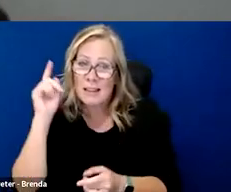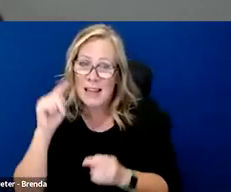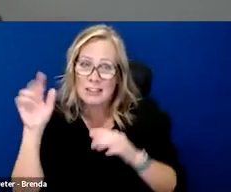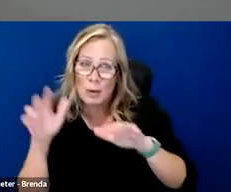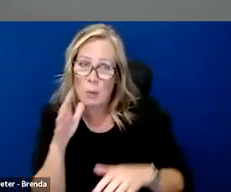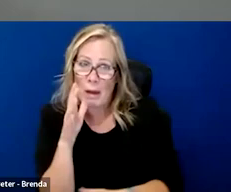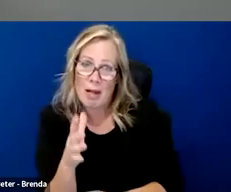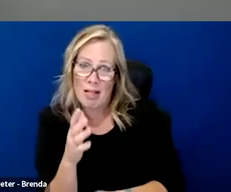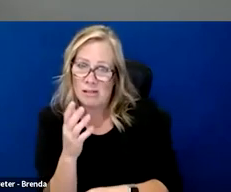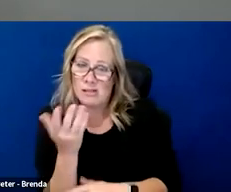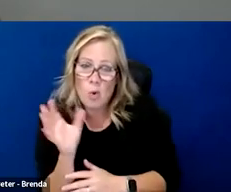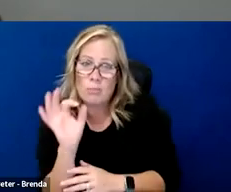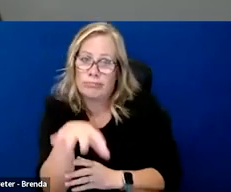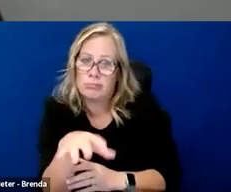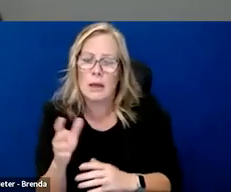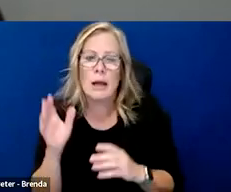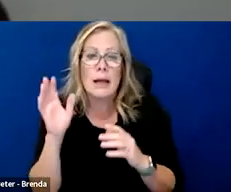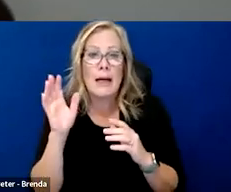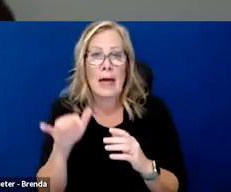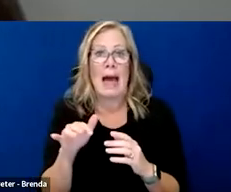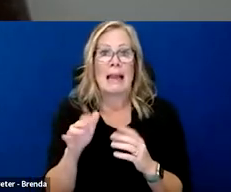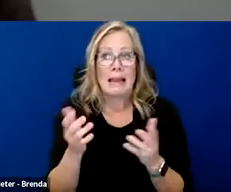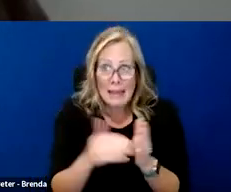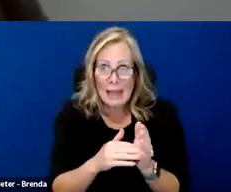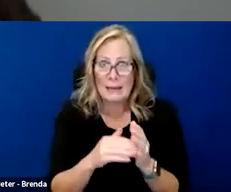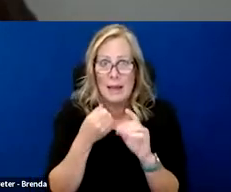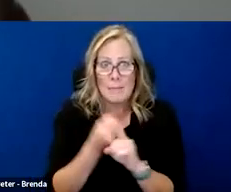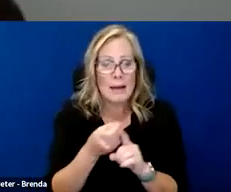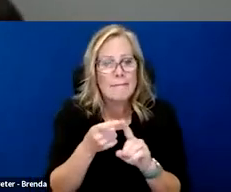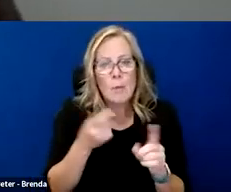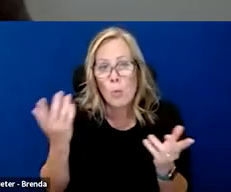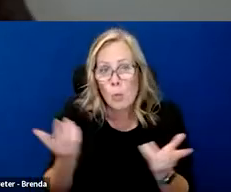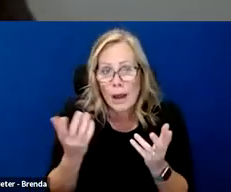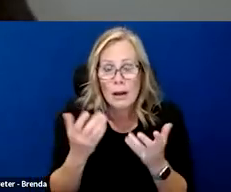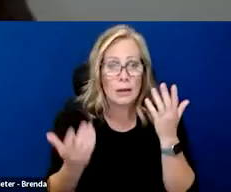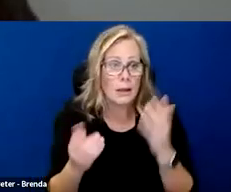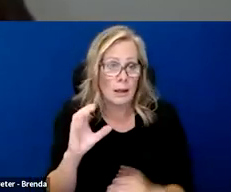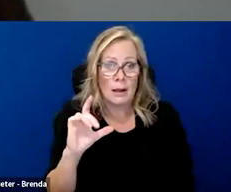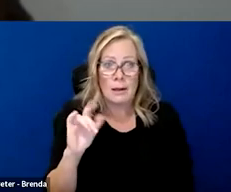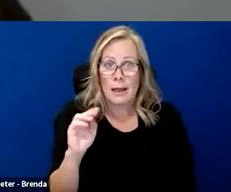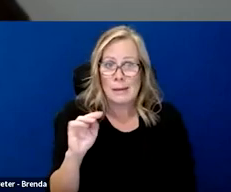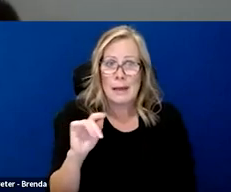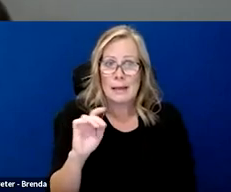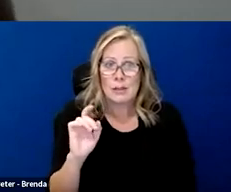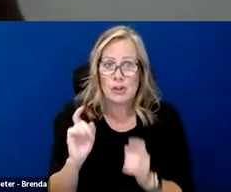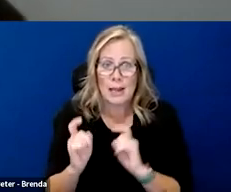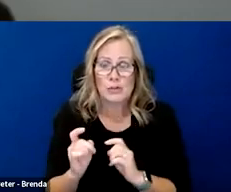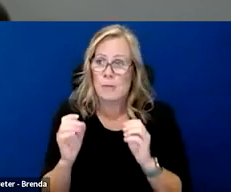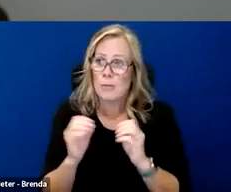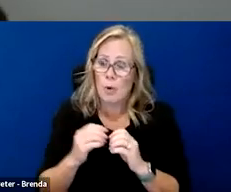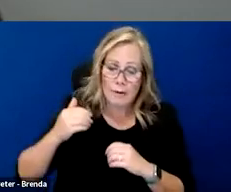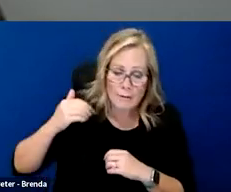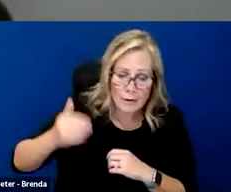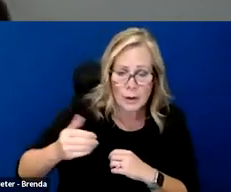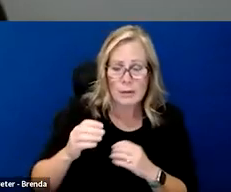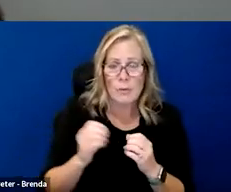change, we're going to see, again, a more frequent and more severe hot weather. So any planning